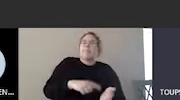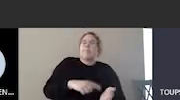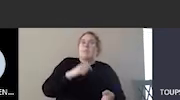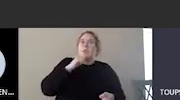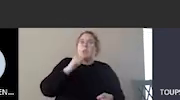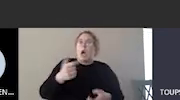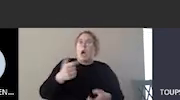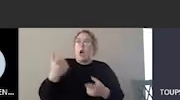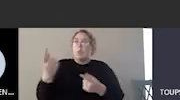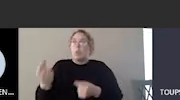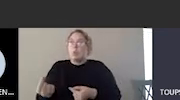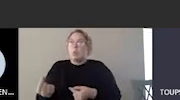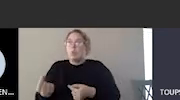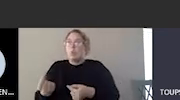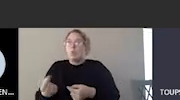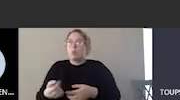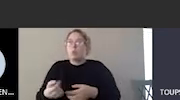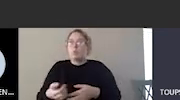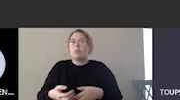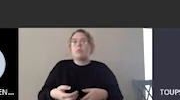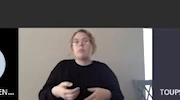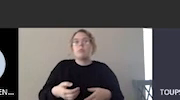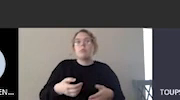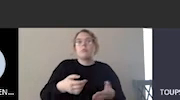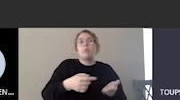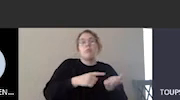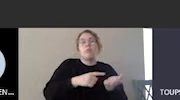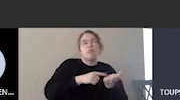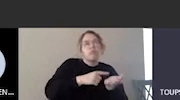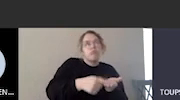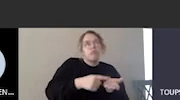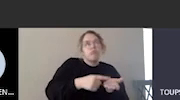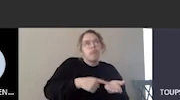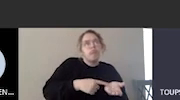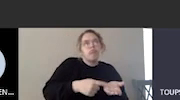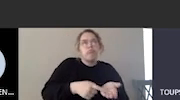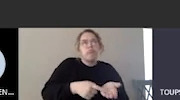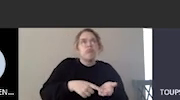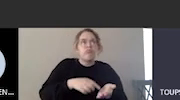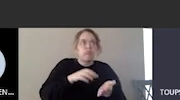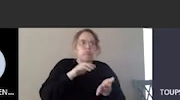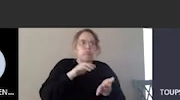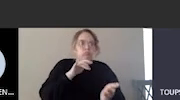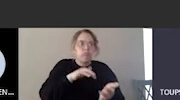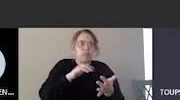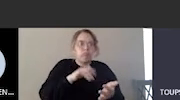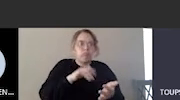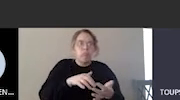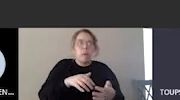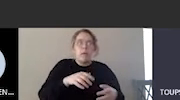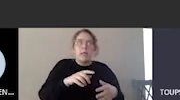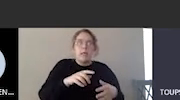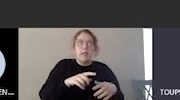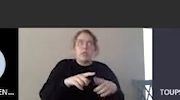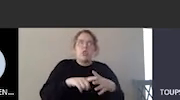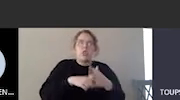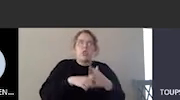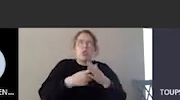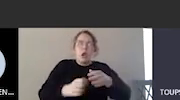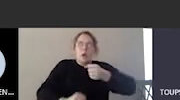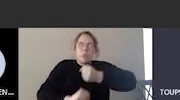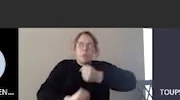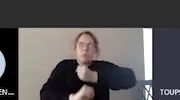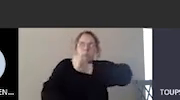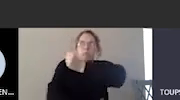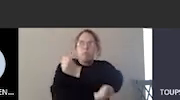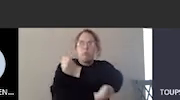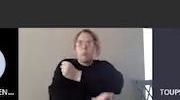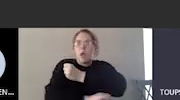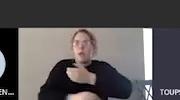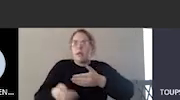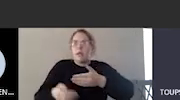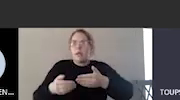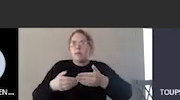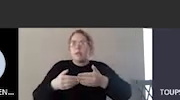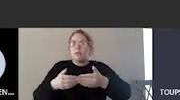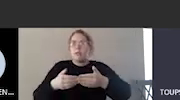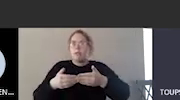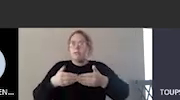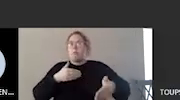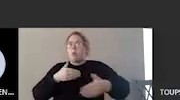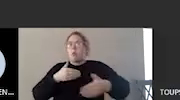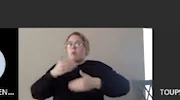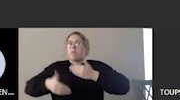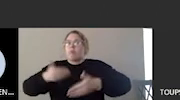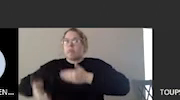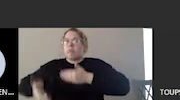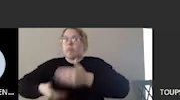mannequins. I think this could be scaffolding some of their skills, starting off with that. Those are some great ideas. Yep, absolutely.